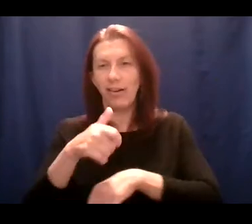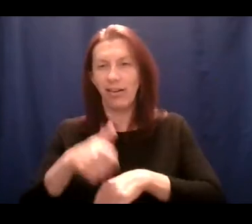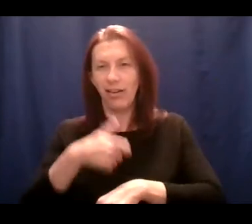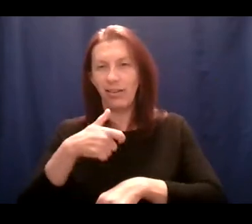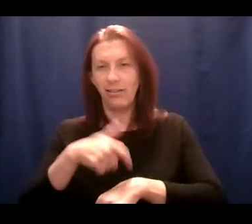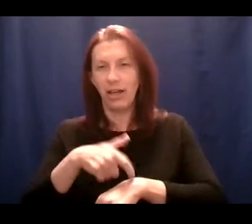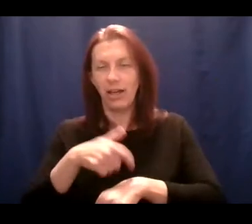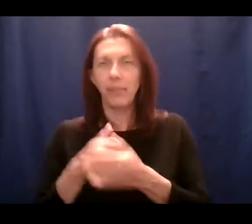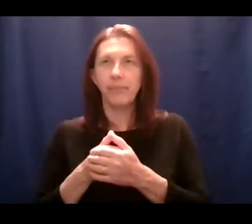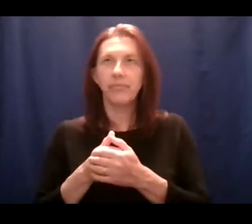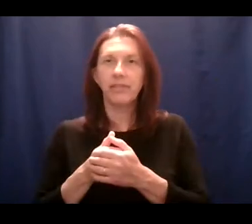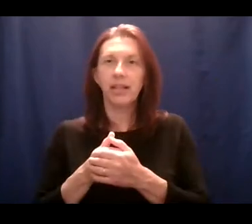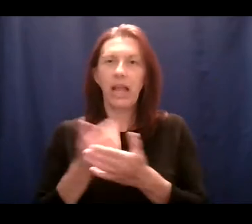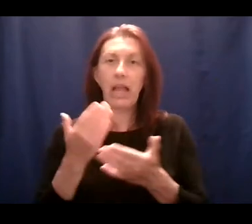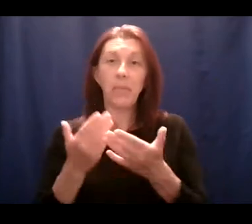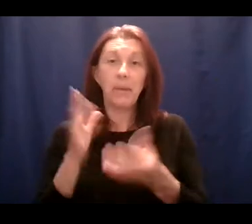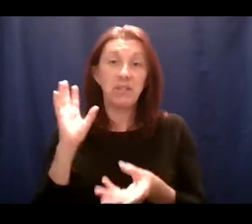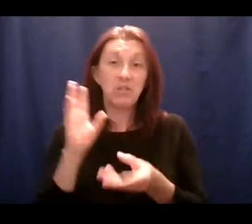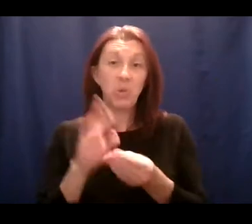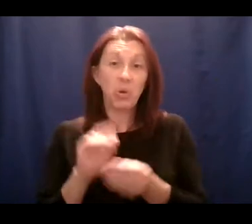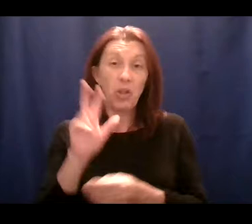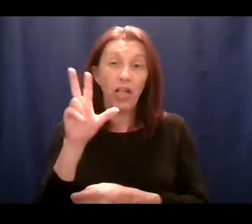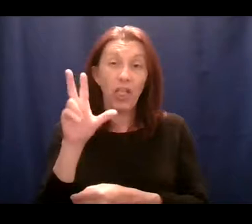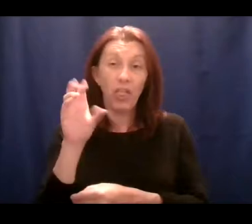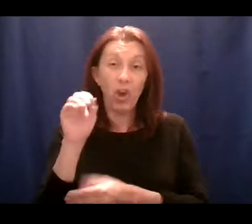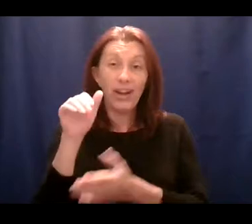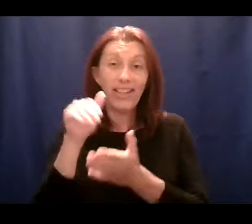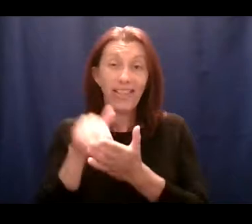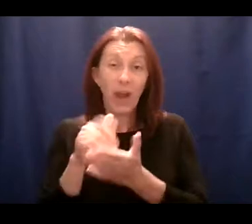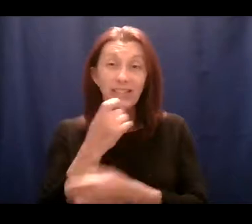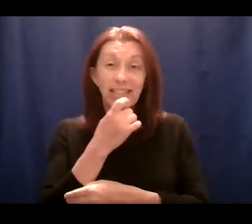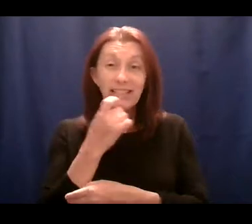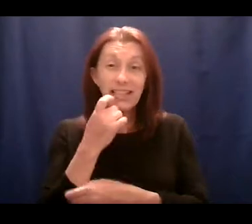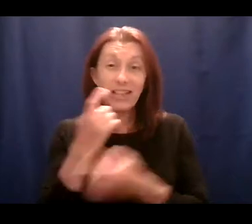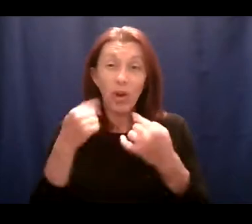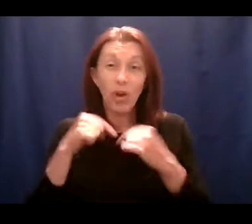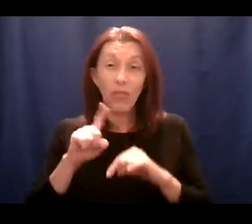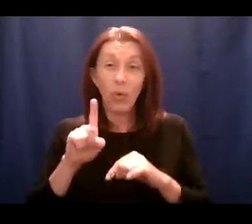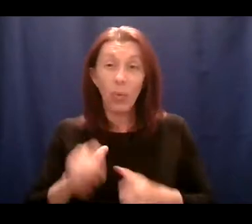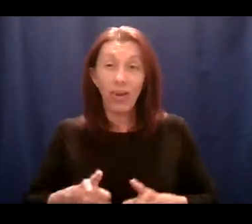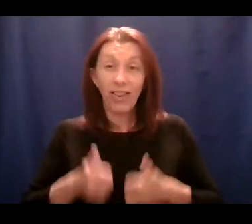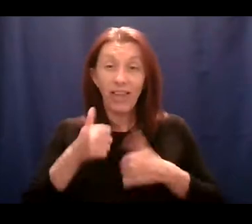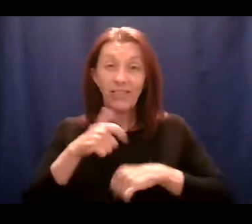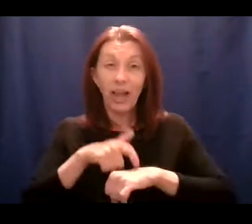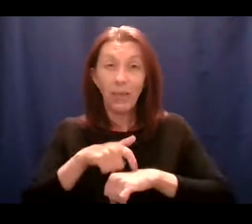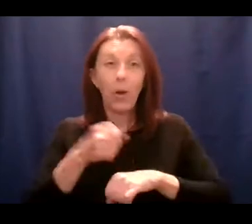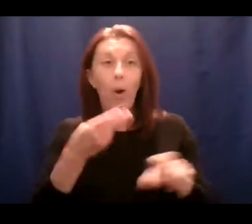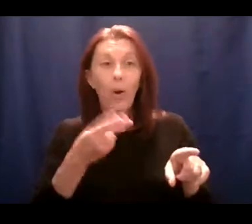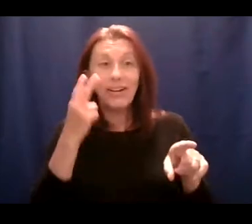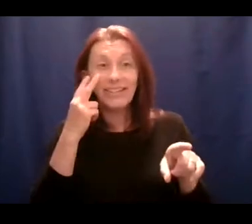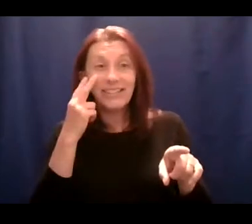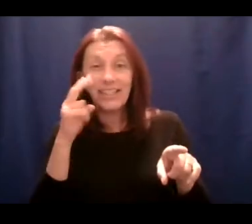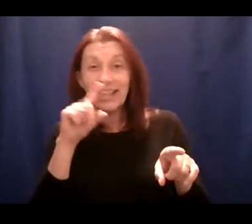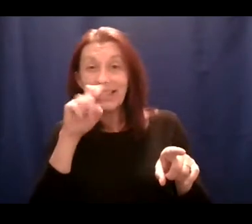about 30,000 teeth in their lifetime, which I think is really interesting. Oh, there's the zebra shark over there.